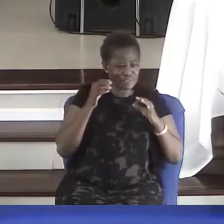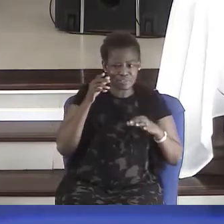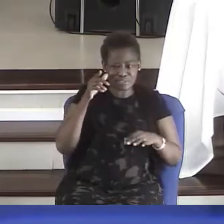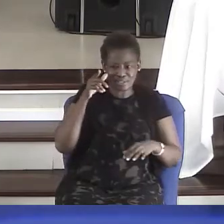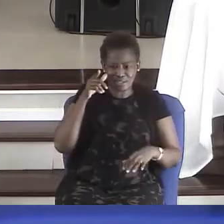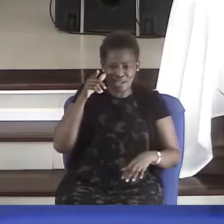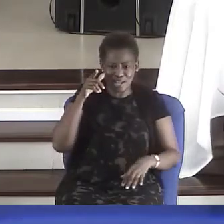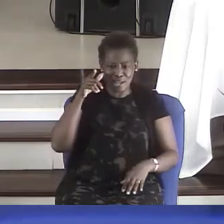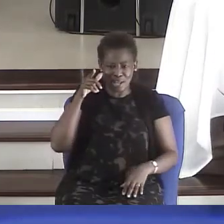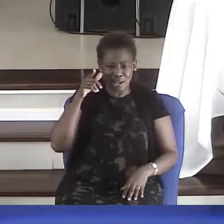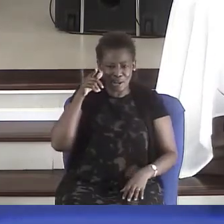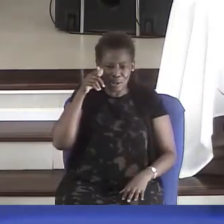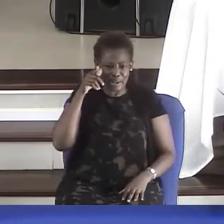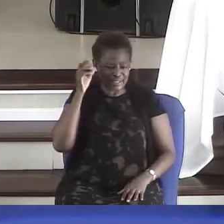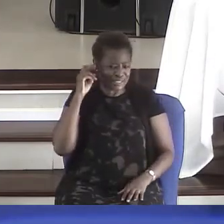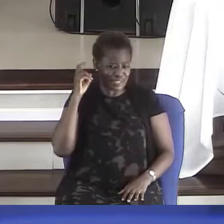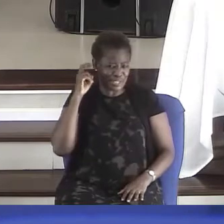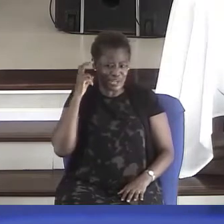fat.